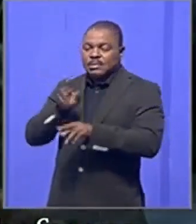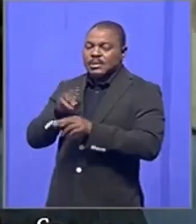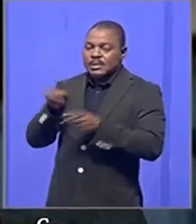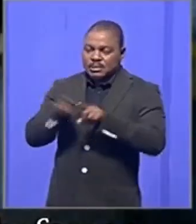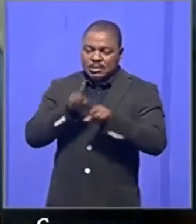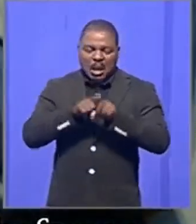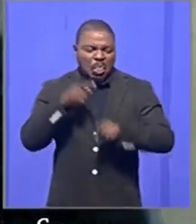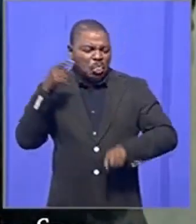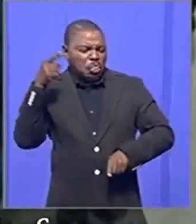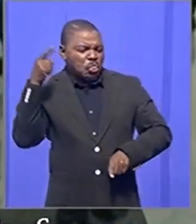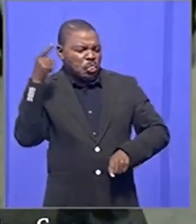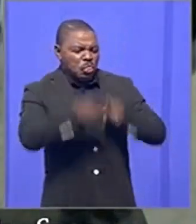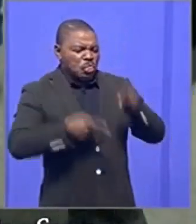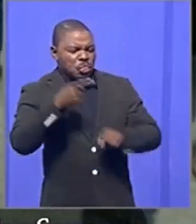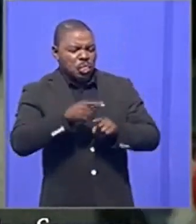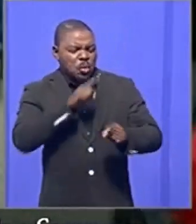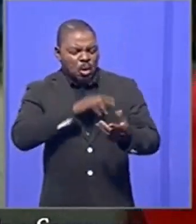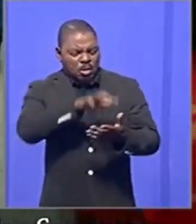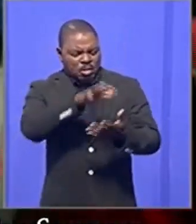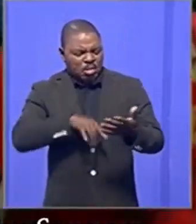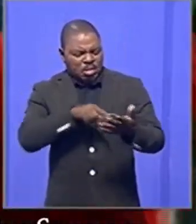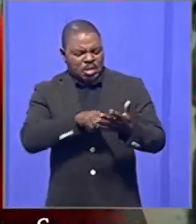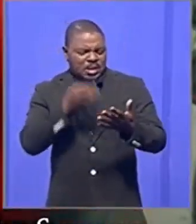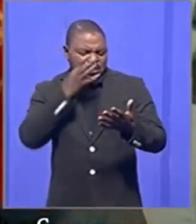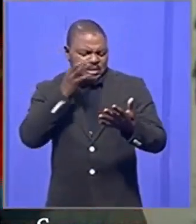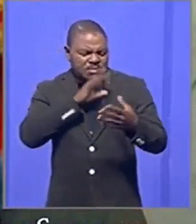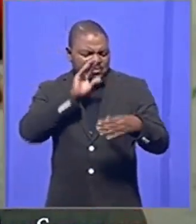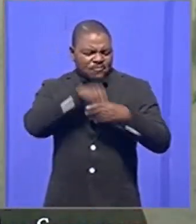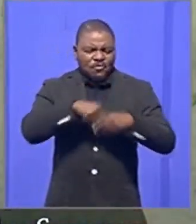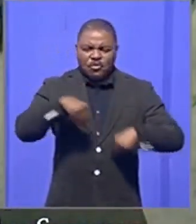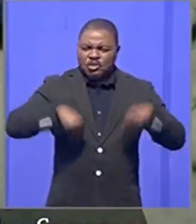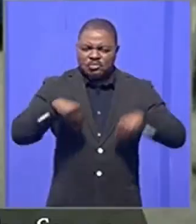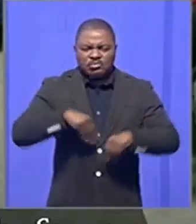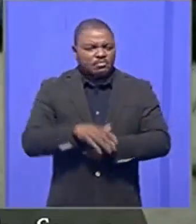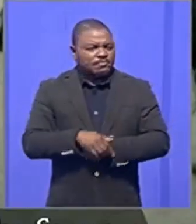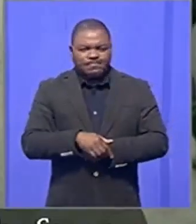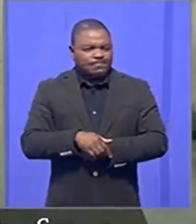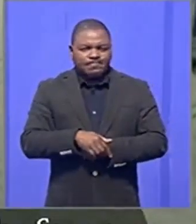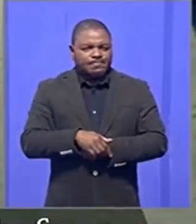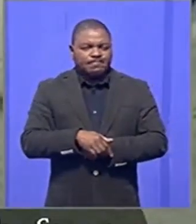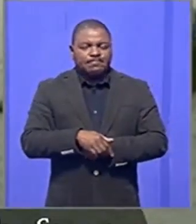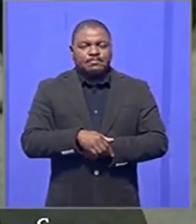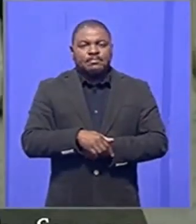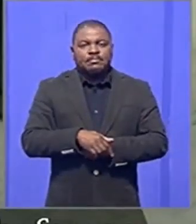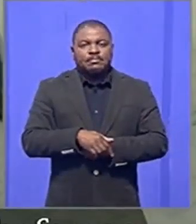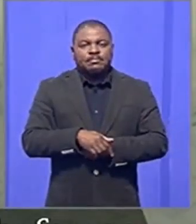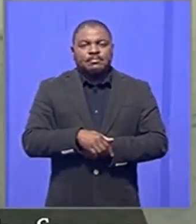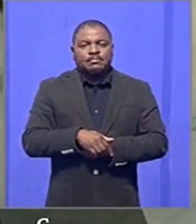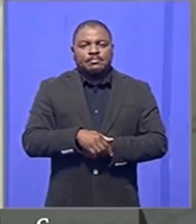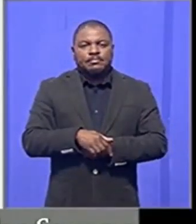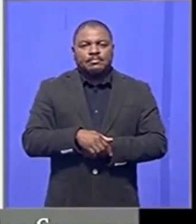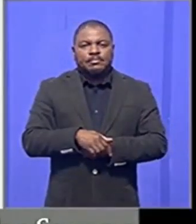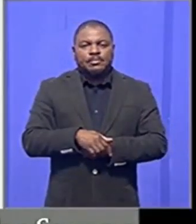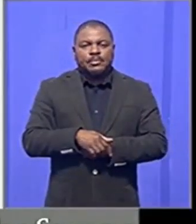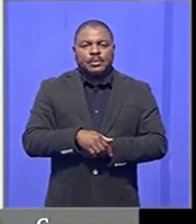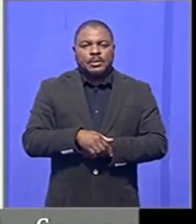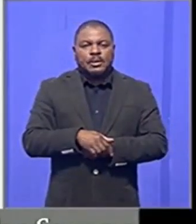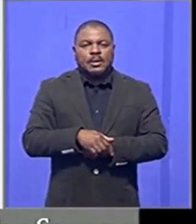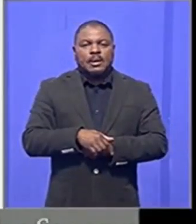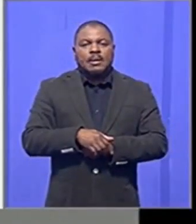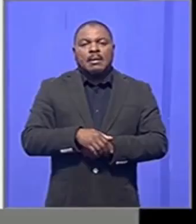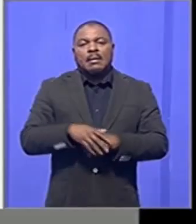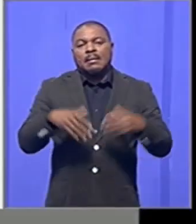ka bogale mabarabara a bo a e amanyago le bomenetša jo bo diregilego bankeng ya VBS. There are